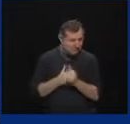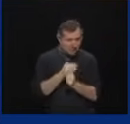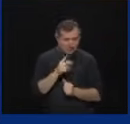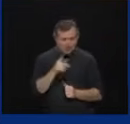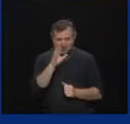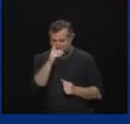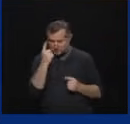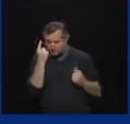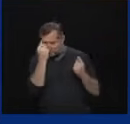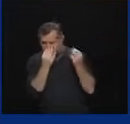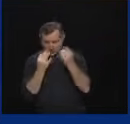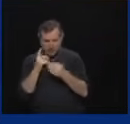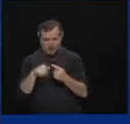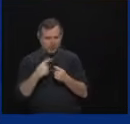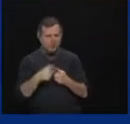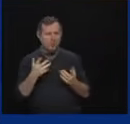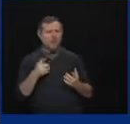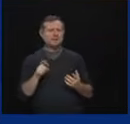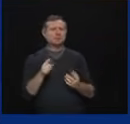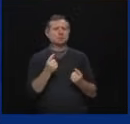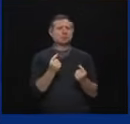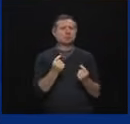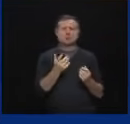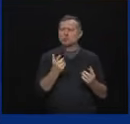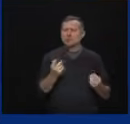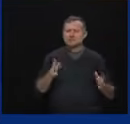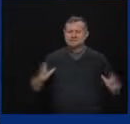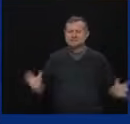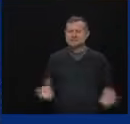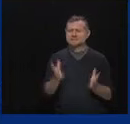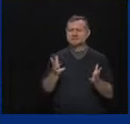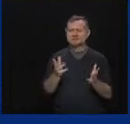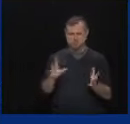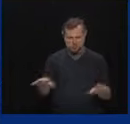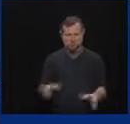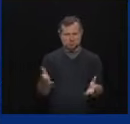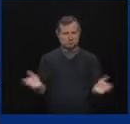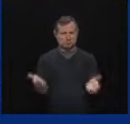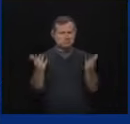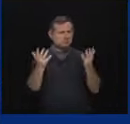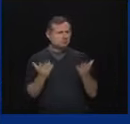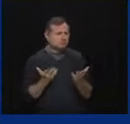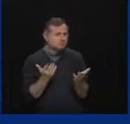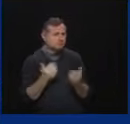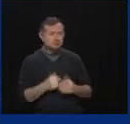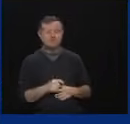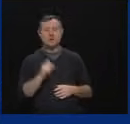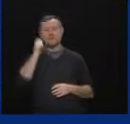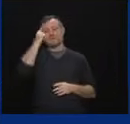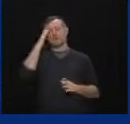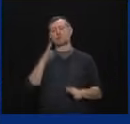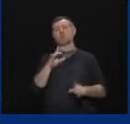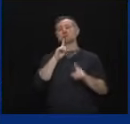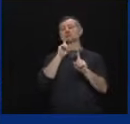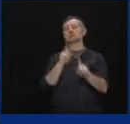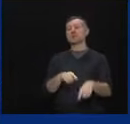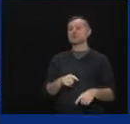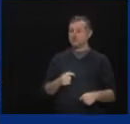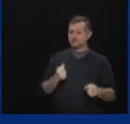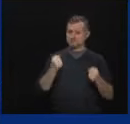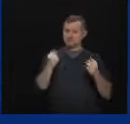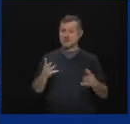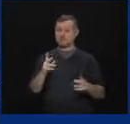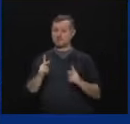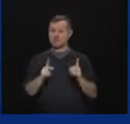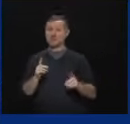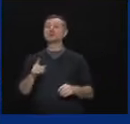about what needs to be done to get kids to do it? On kids, again, many more people did get vaccinated because